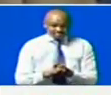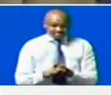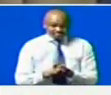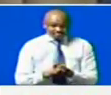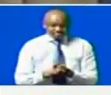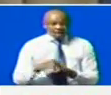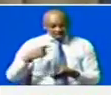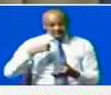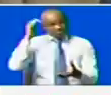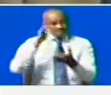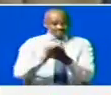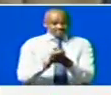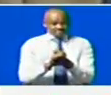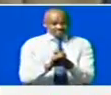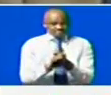I believe